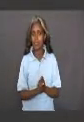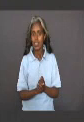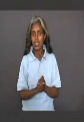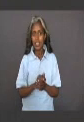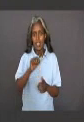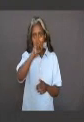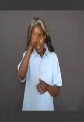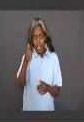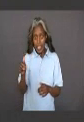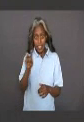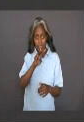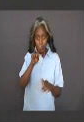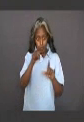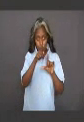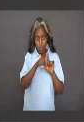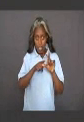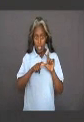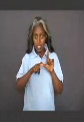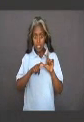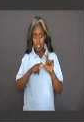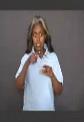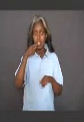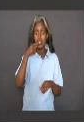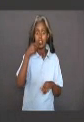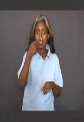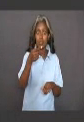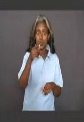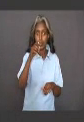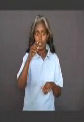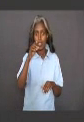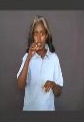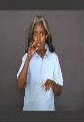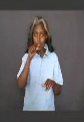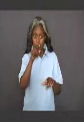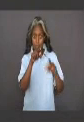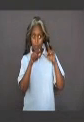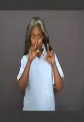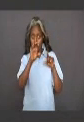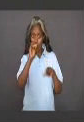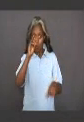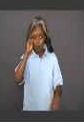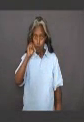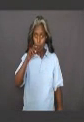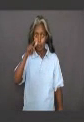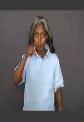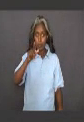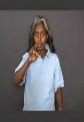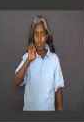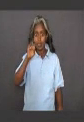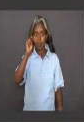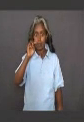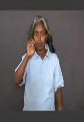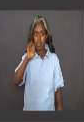Any two angles are said to be complementary if the sum of